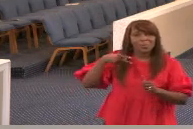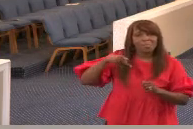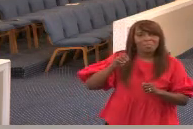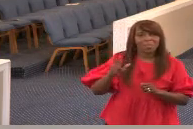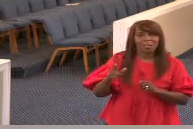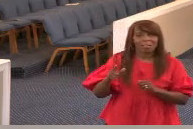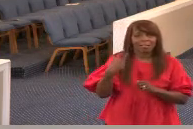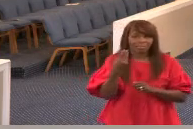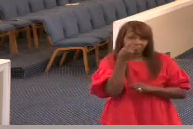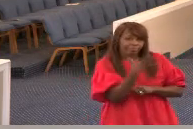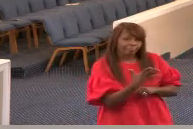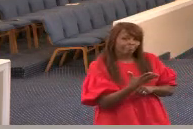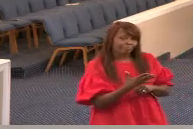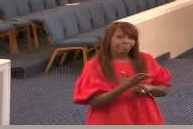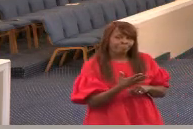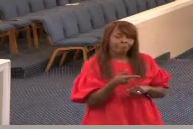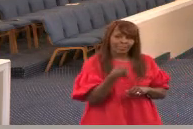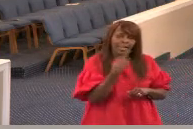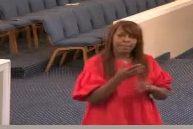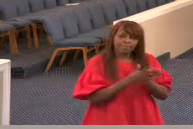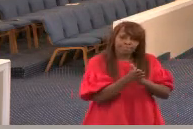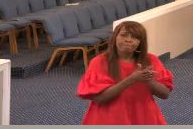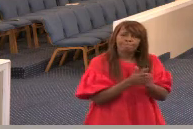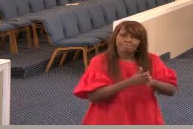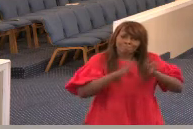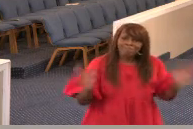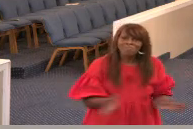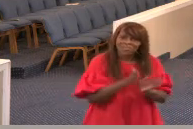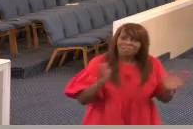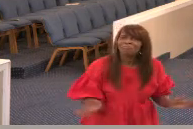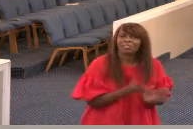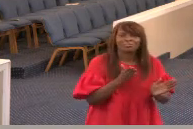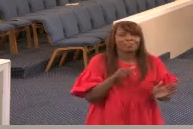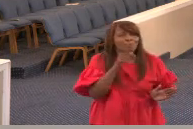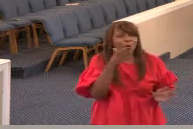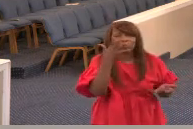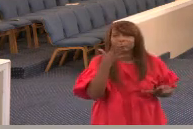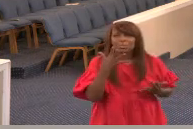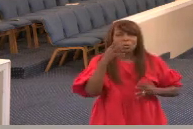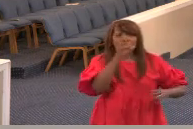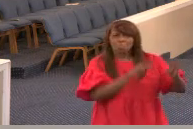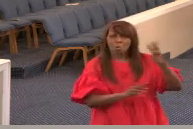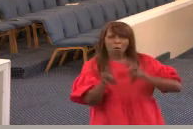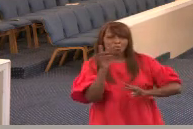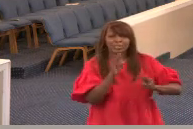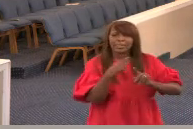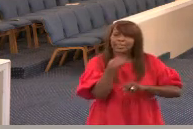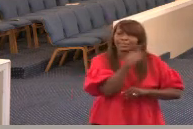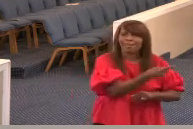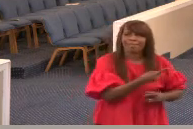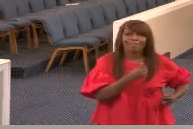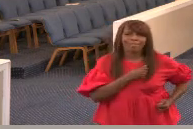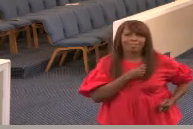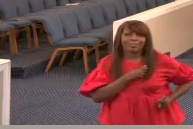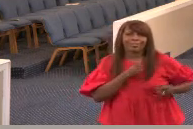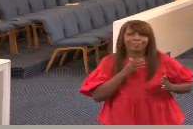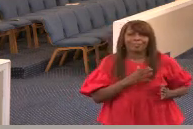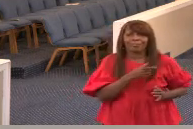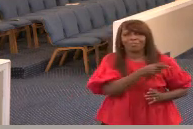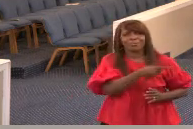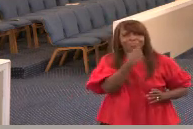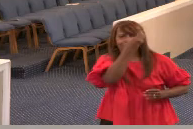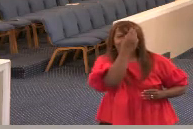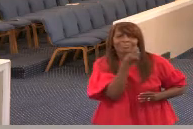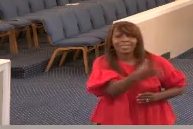Paul. Be of good cheer, he says to the sailors. Be